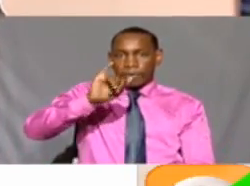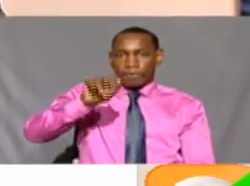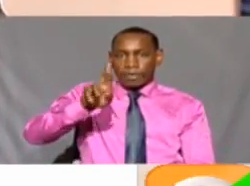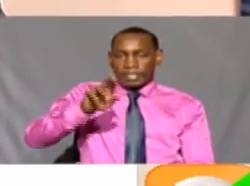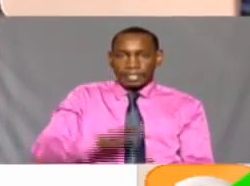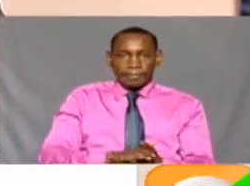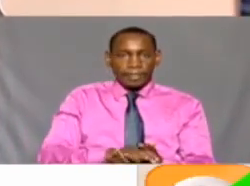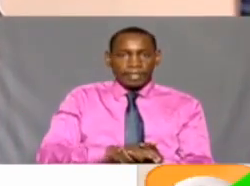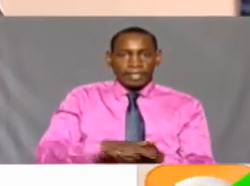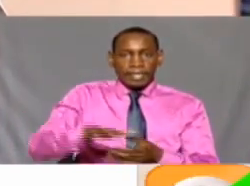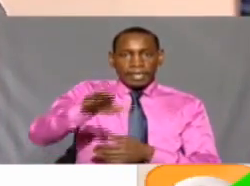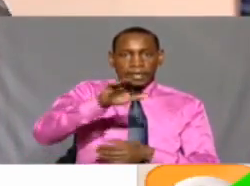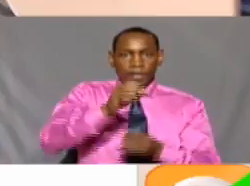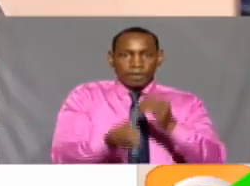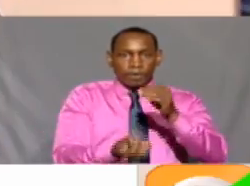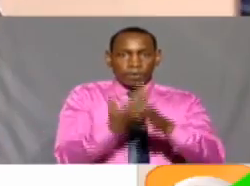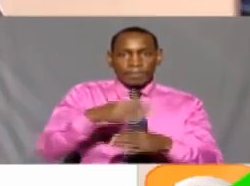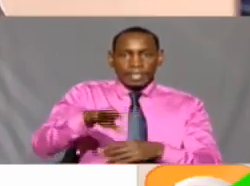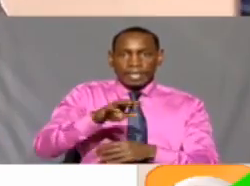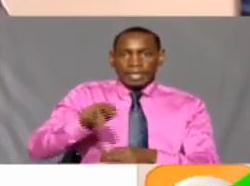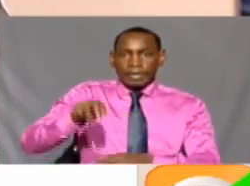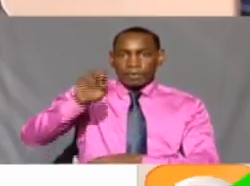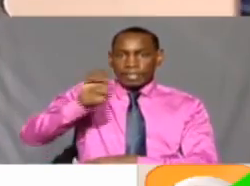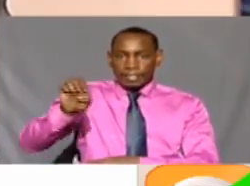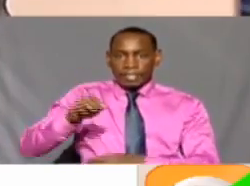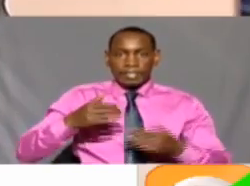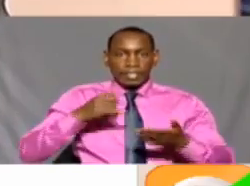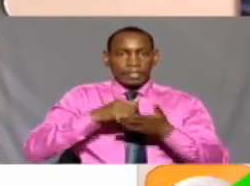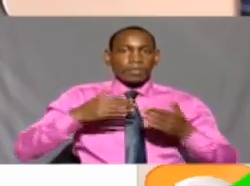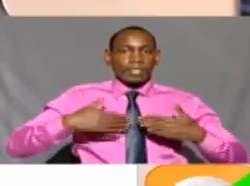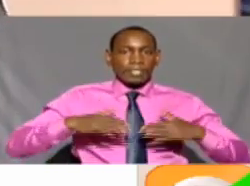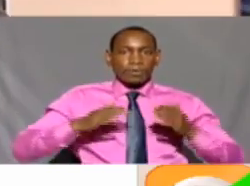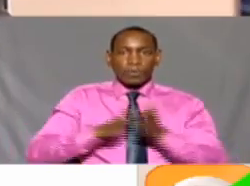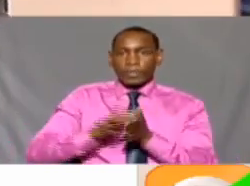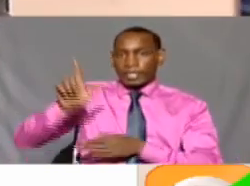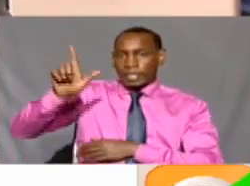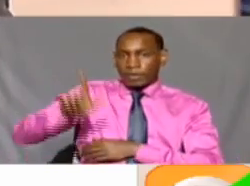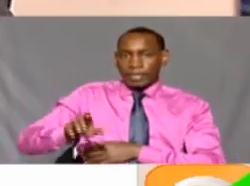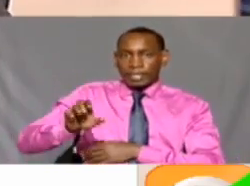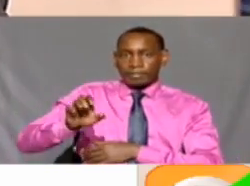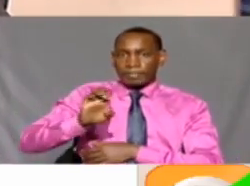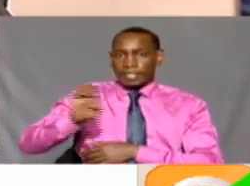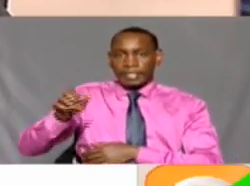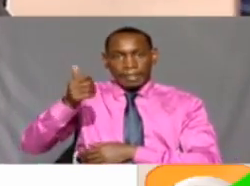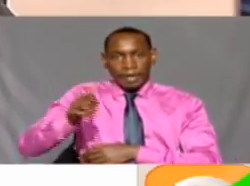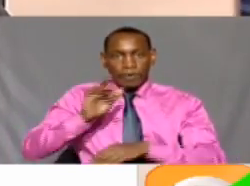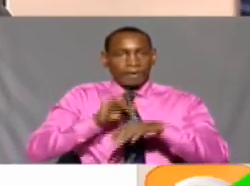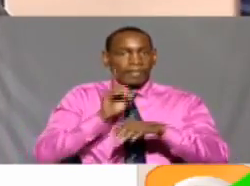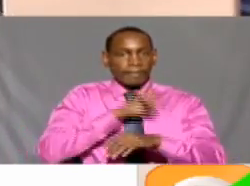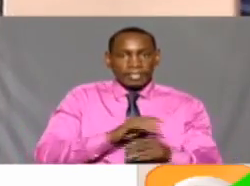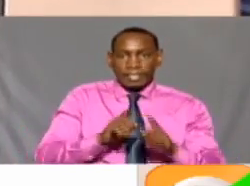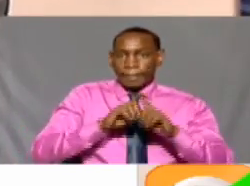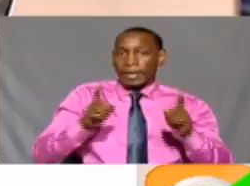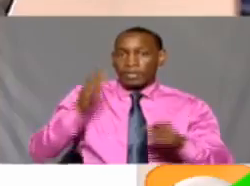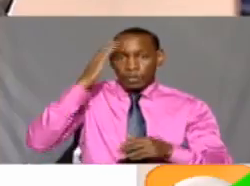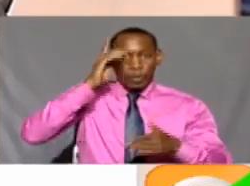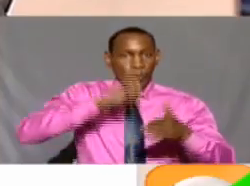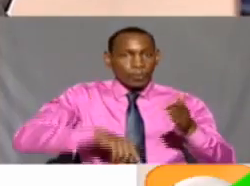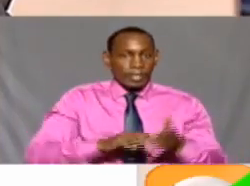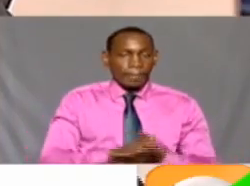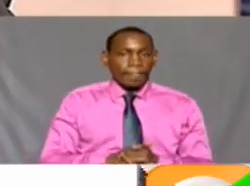the northern frontier is actually at risk, including Samburu. But then for the lower eastern, it's yet to get to that part. But then one of the other things that we know is